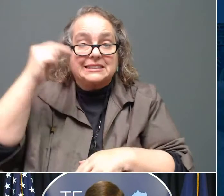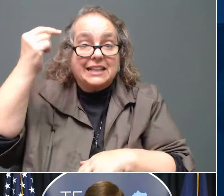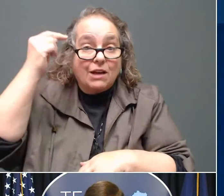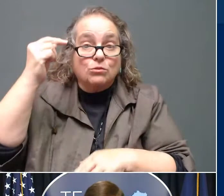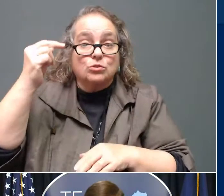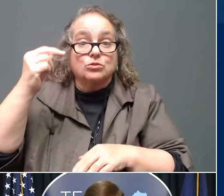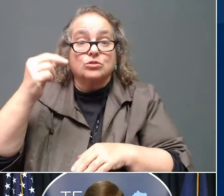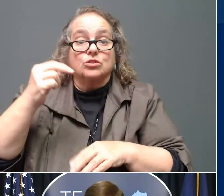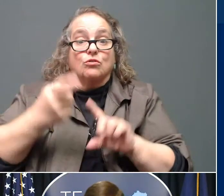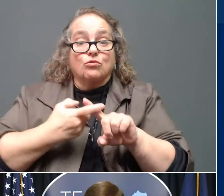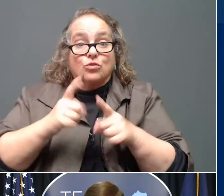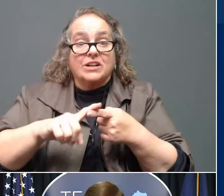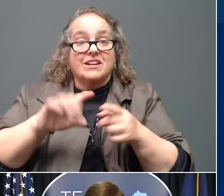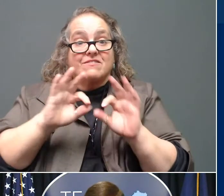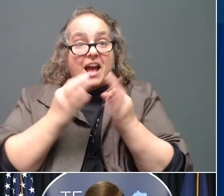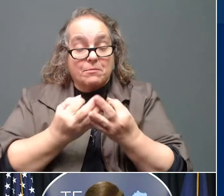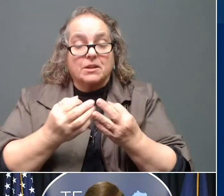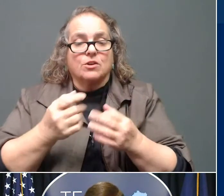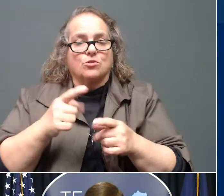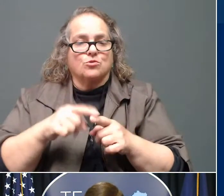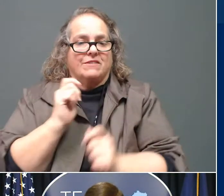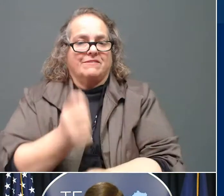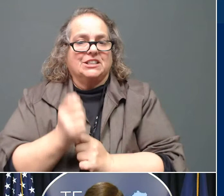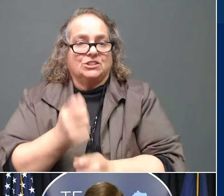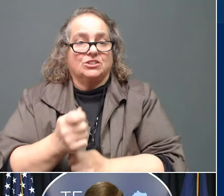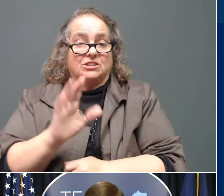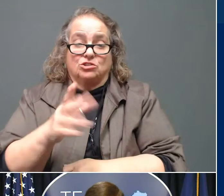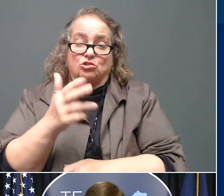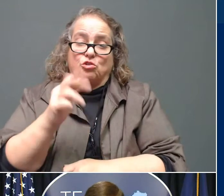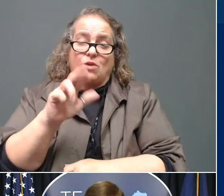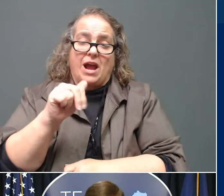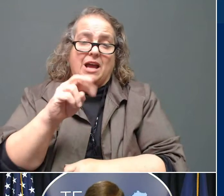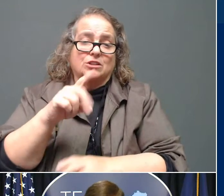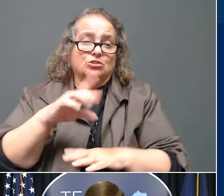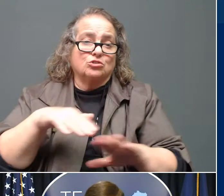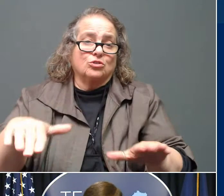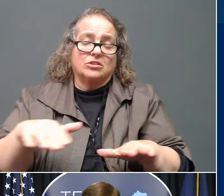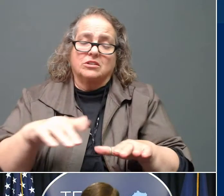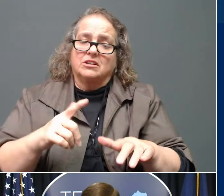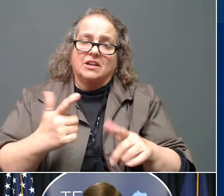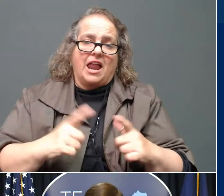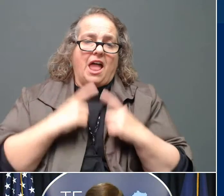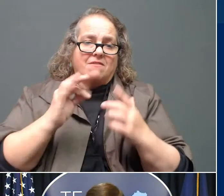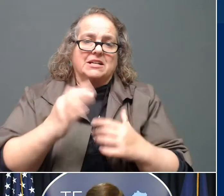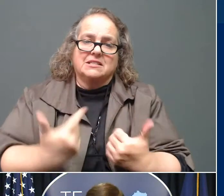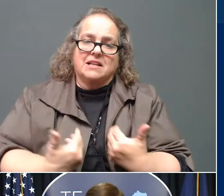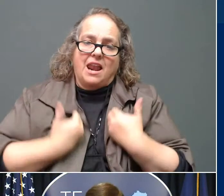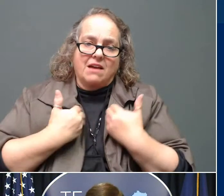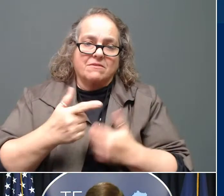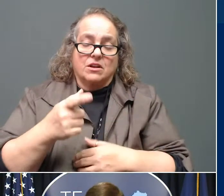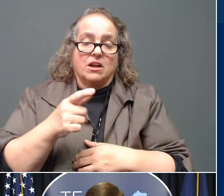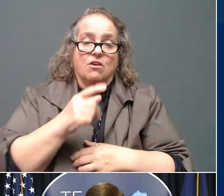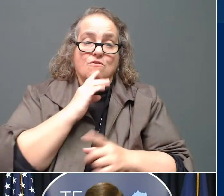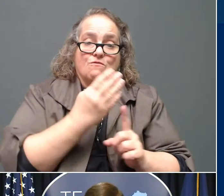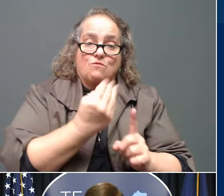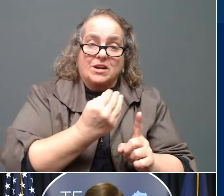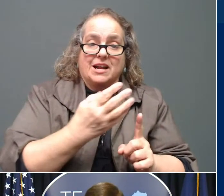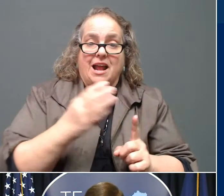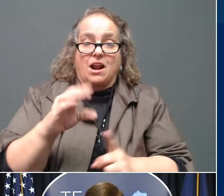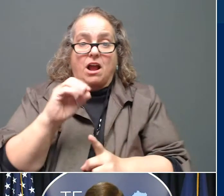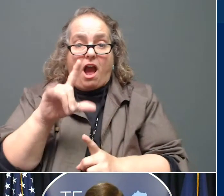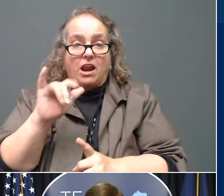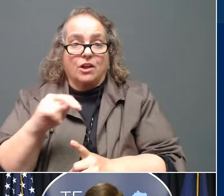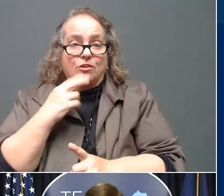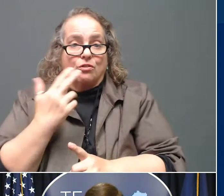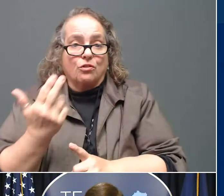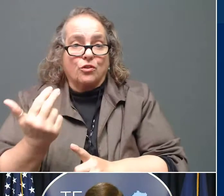His grandkids were by far the light of his life. Allie is 14 and Colin is 13. And he relished his time